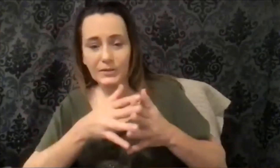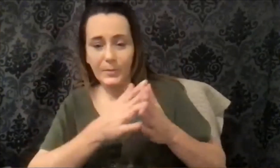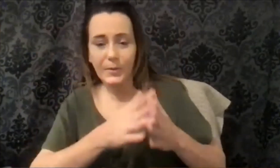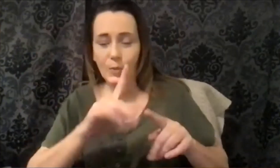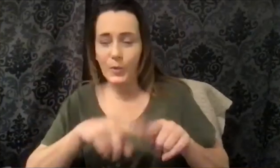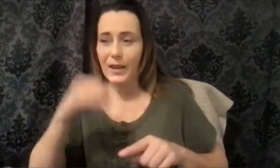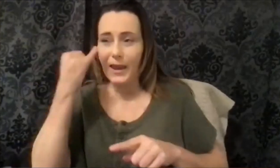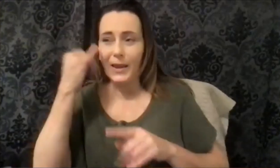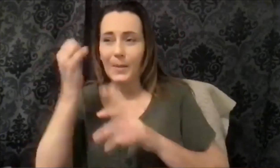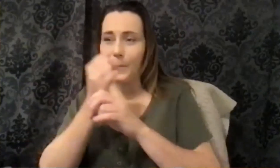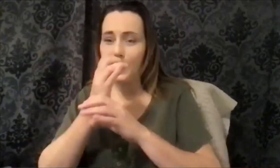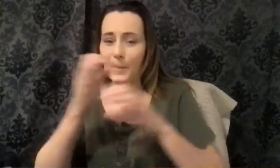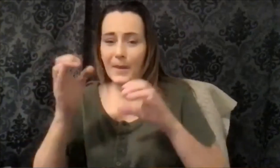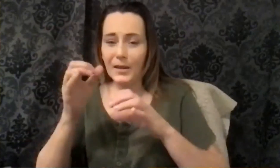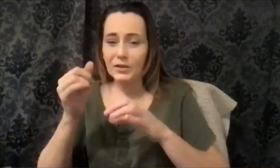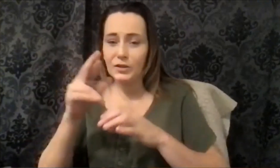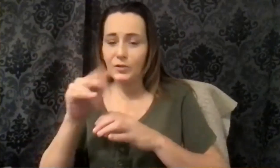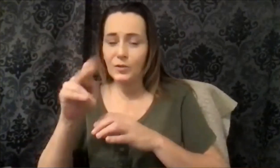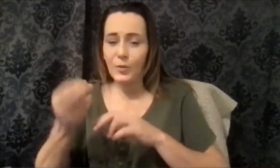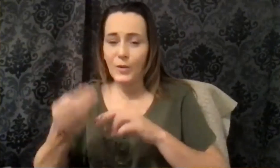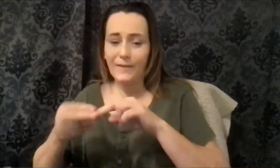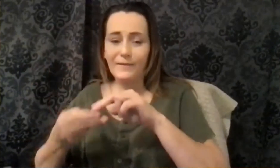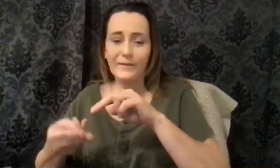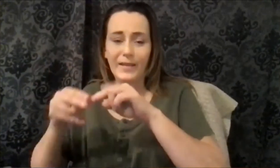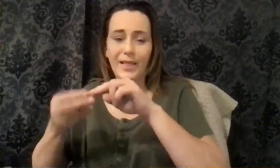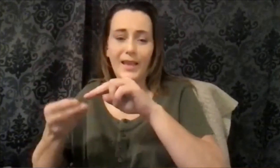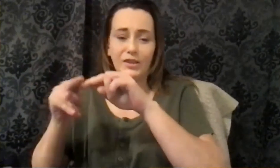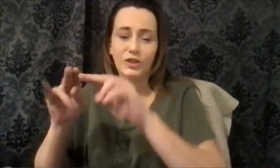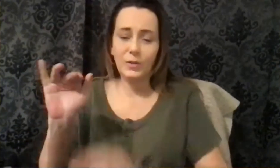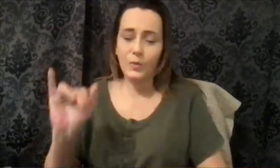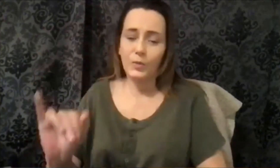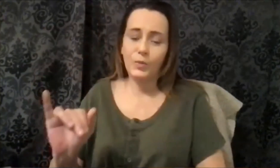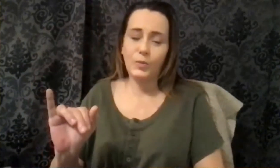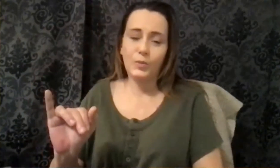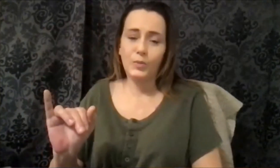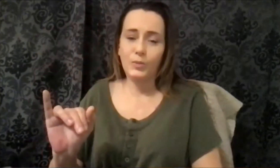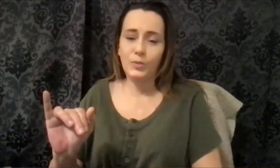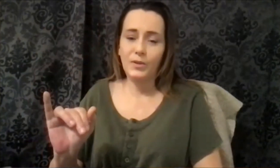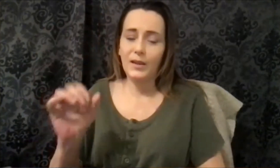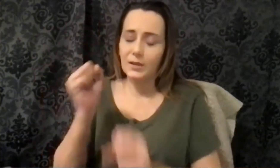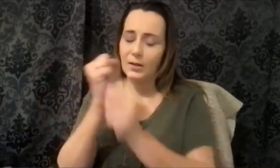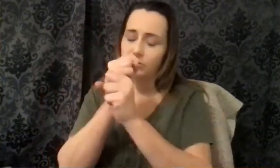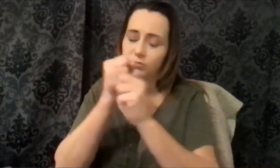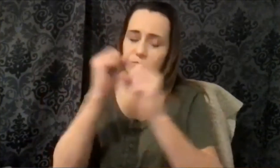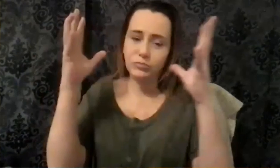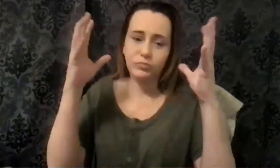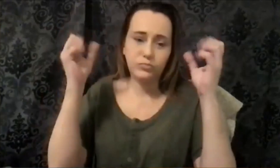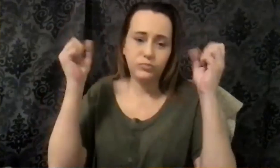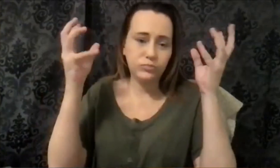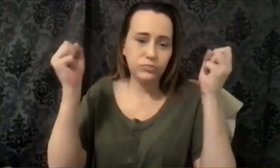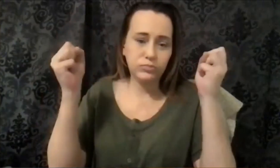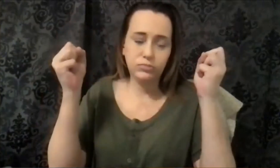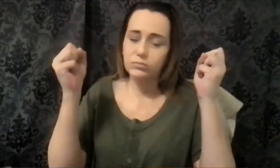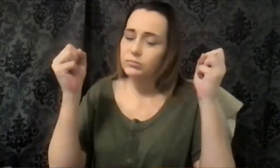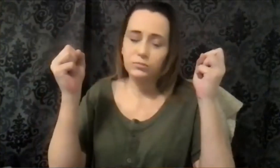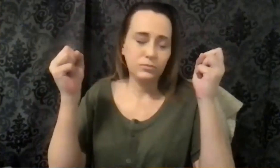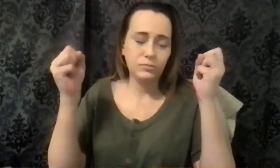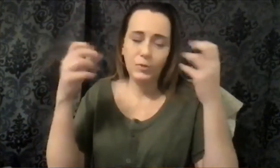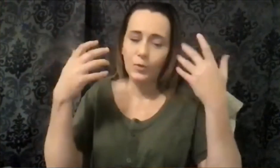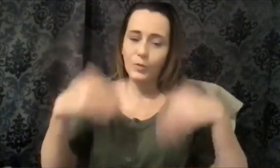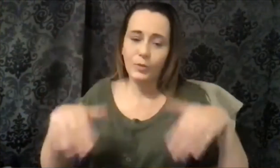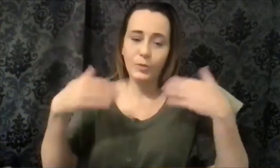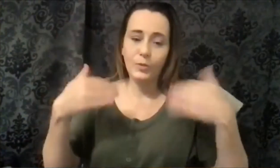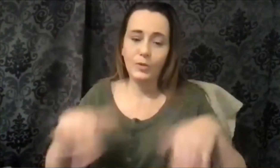imagine the rate of inflation. It's really outrageous. You won't believe it. I think that's one of the